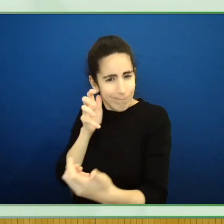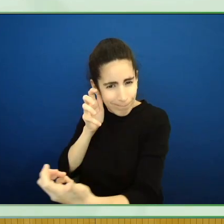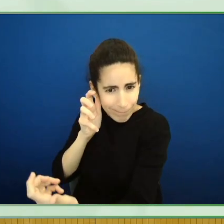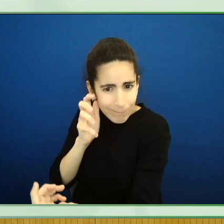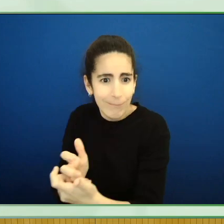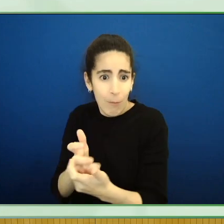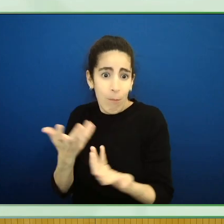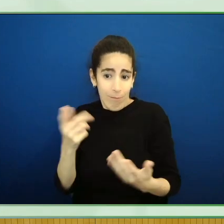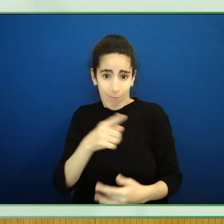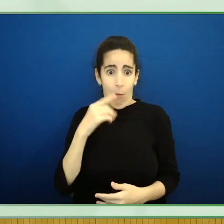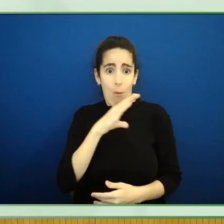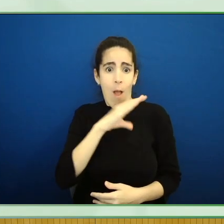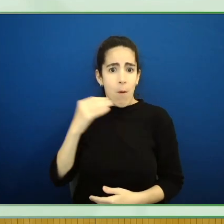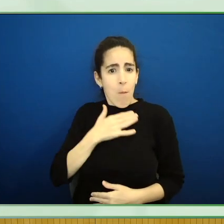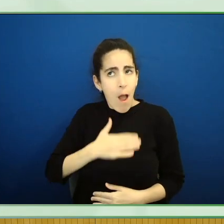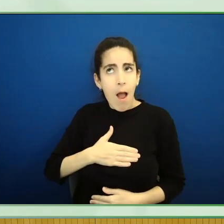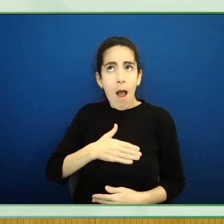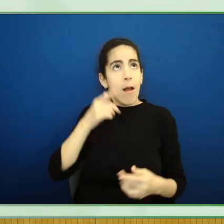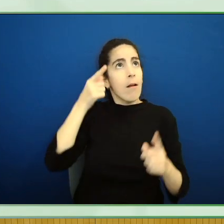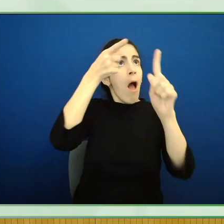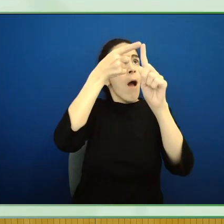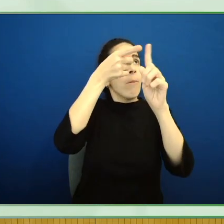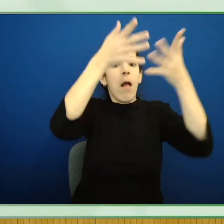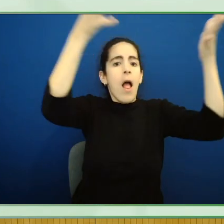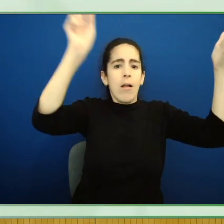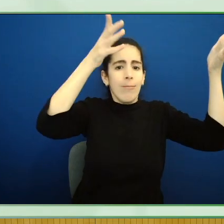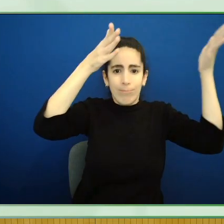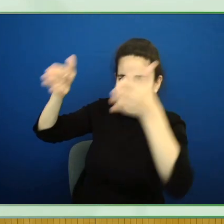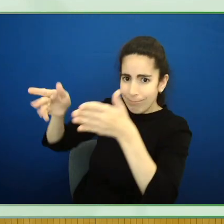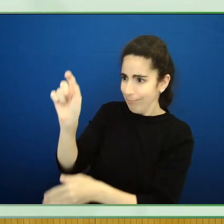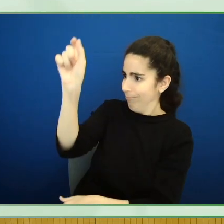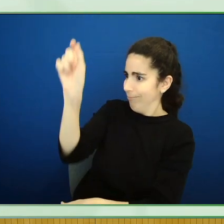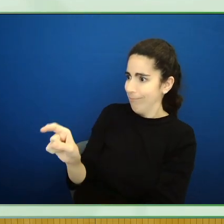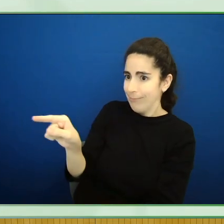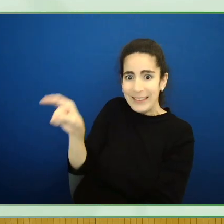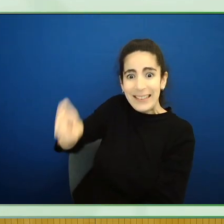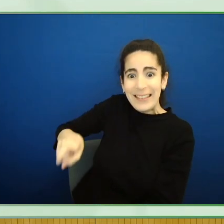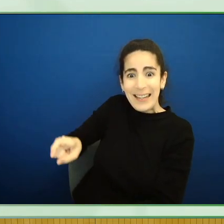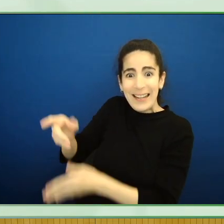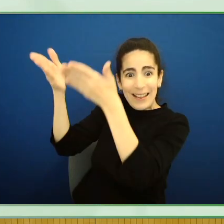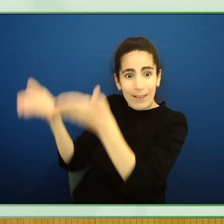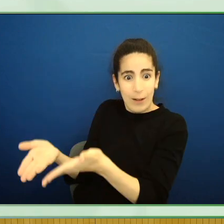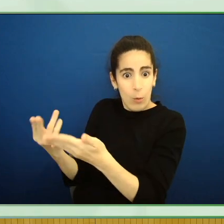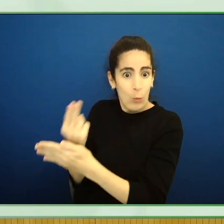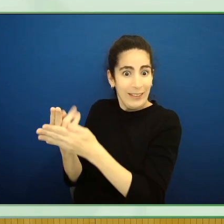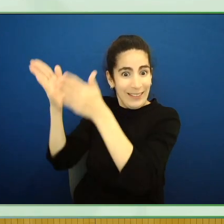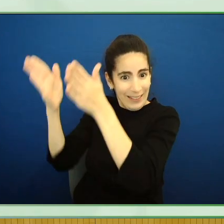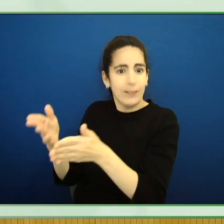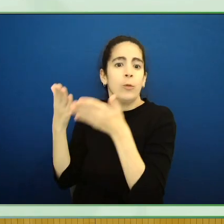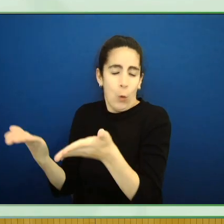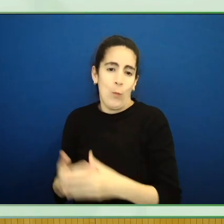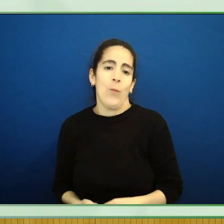new patents, as CEO, I'm obligated to use that for our mission. So naturally, a for-profit company is going to